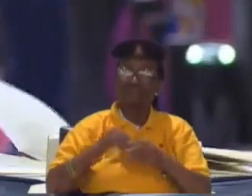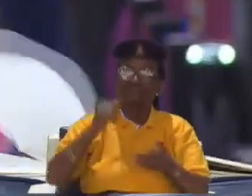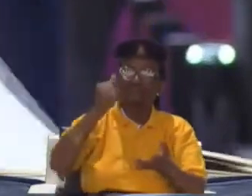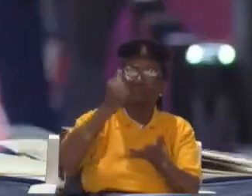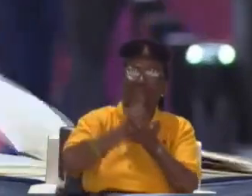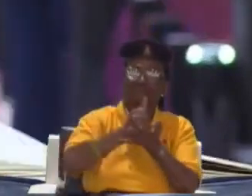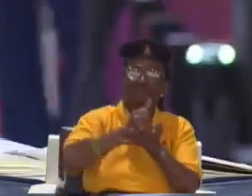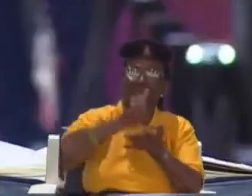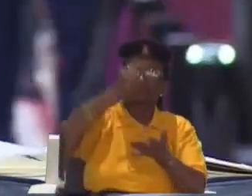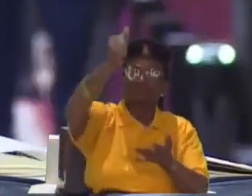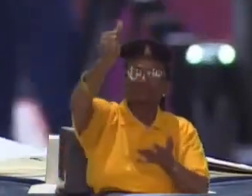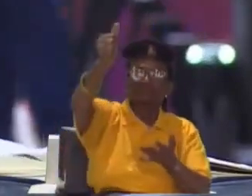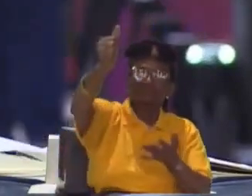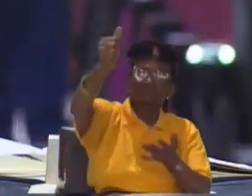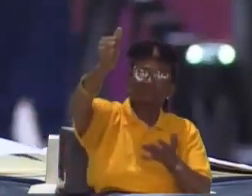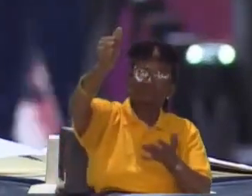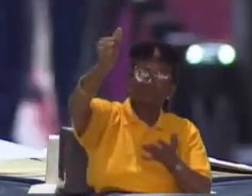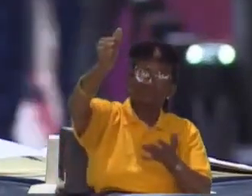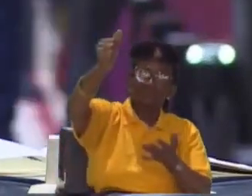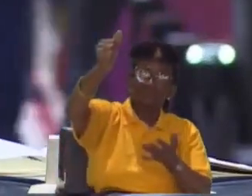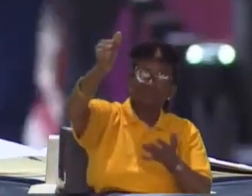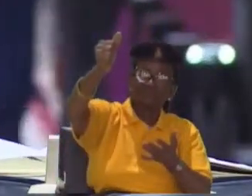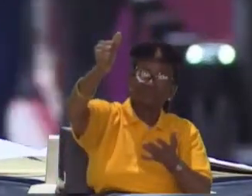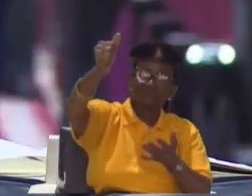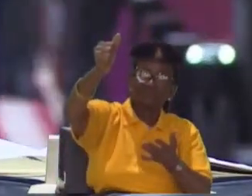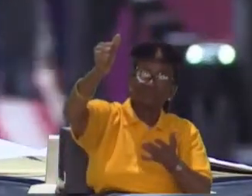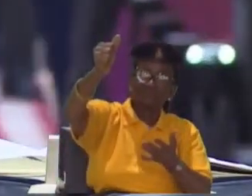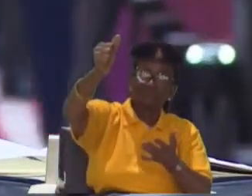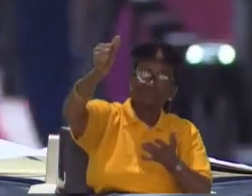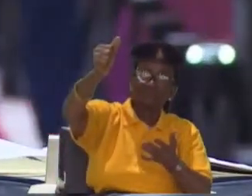Amen. Amen.